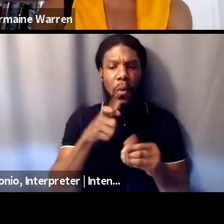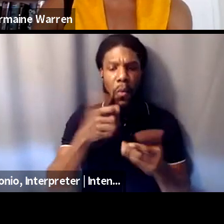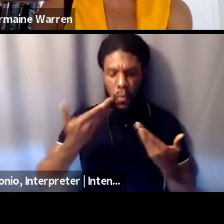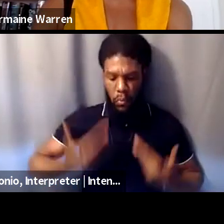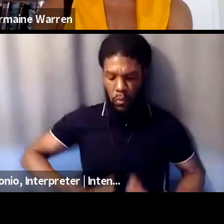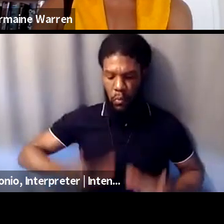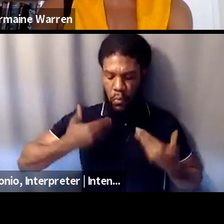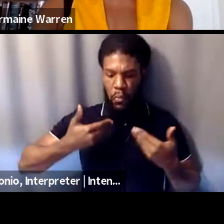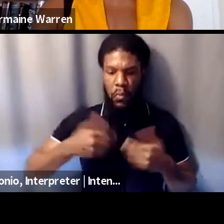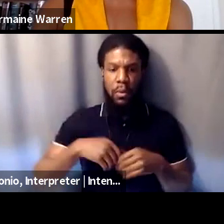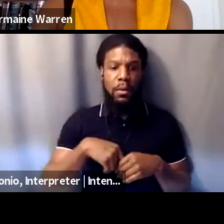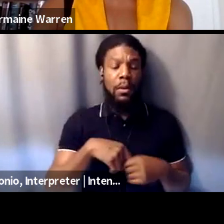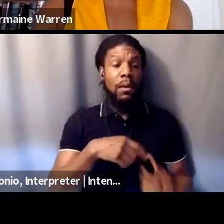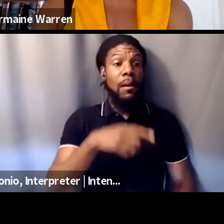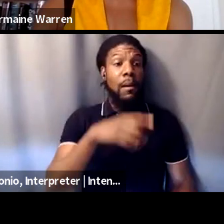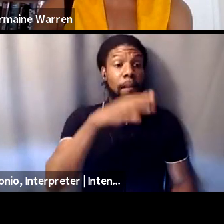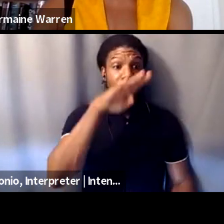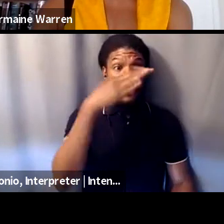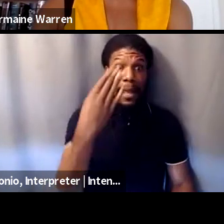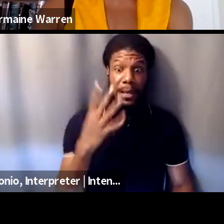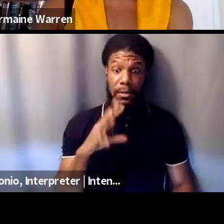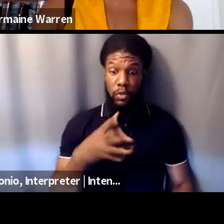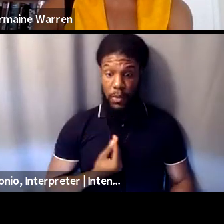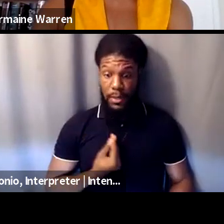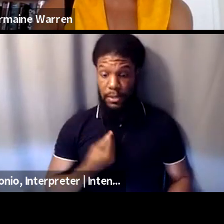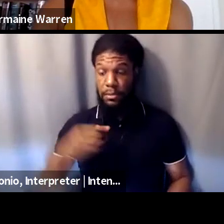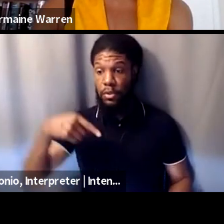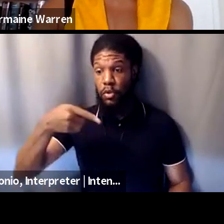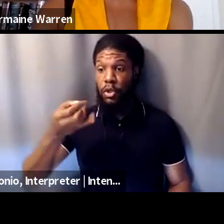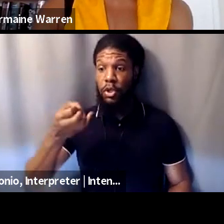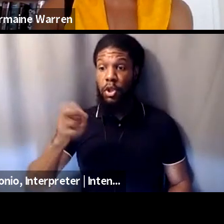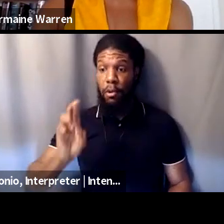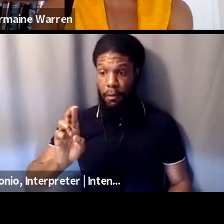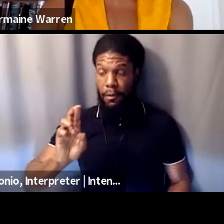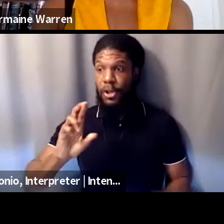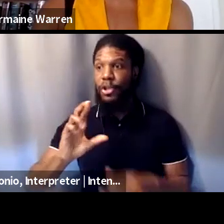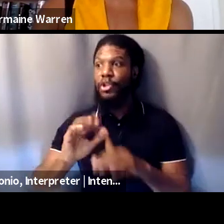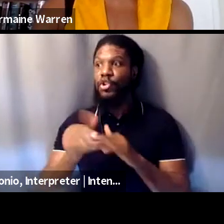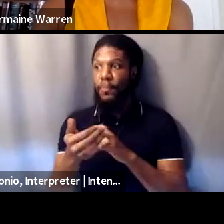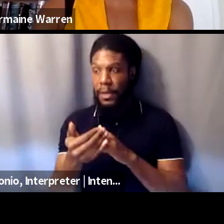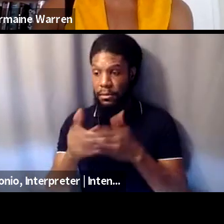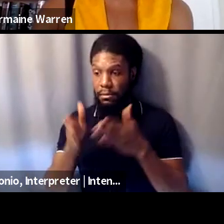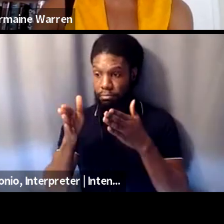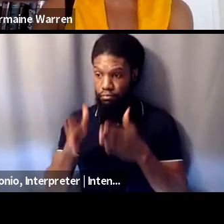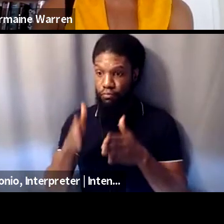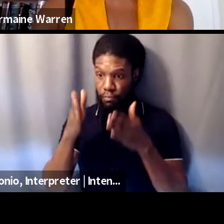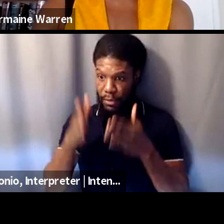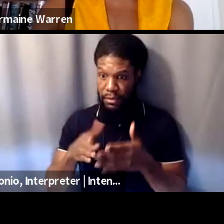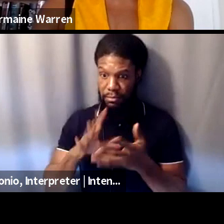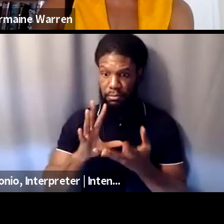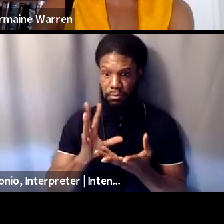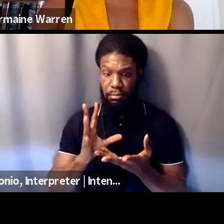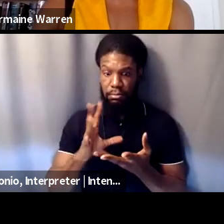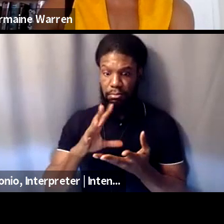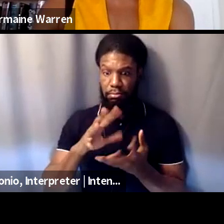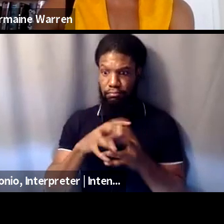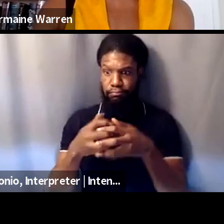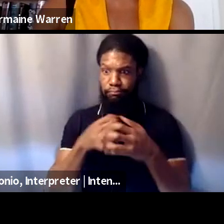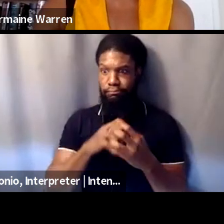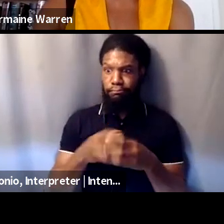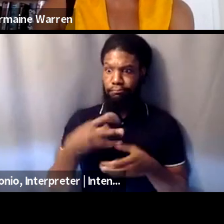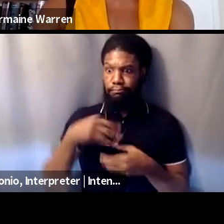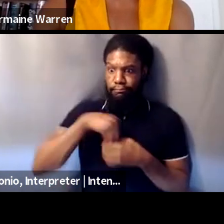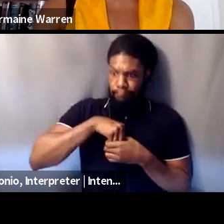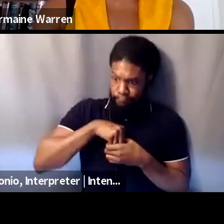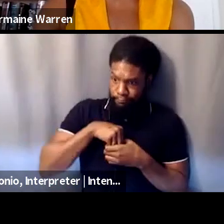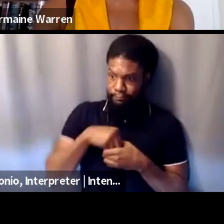Black, trans, queer, Jamaican person in Germany, a European like neocolonial